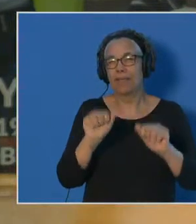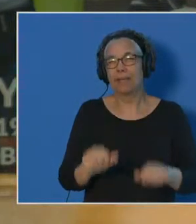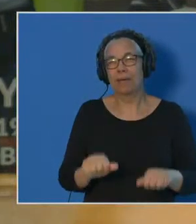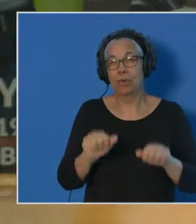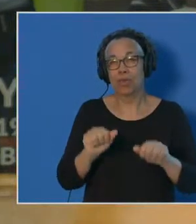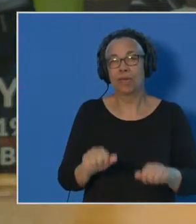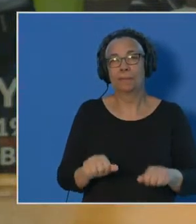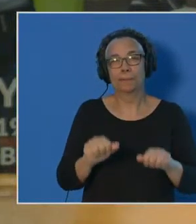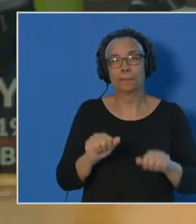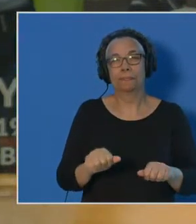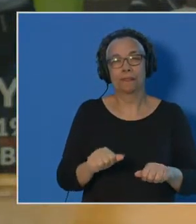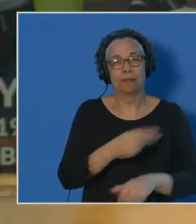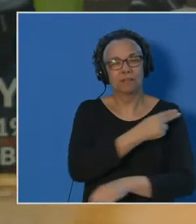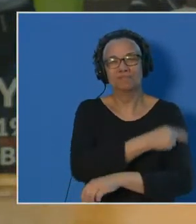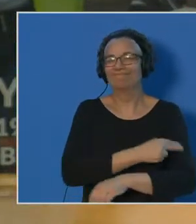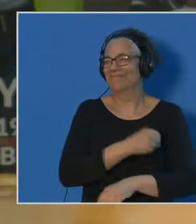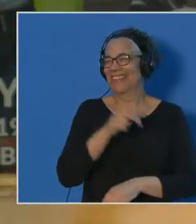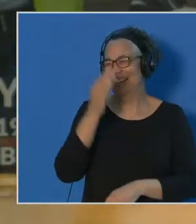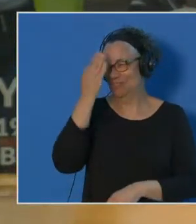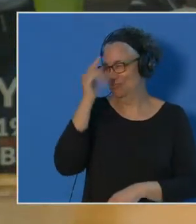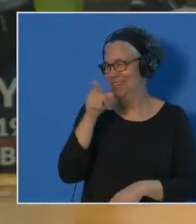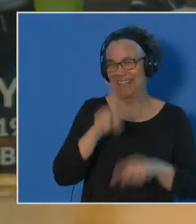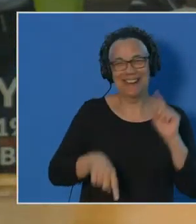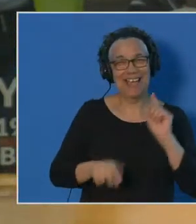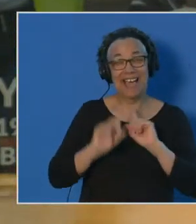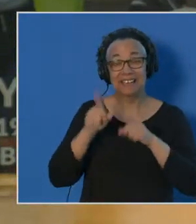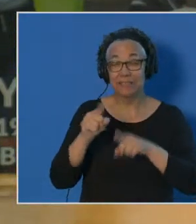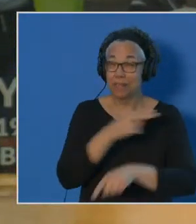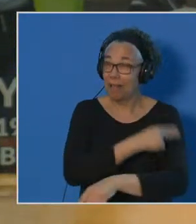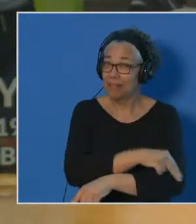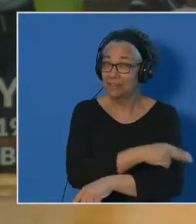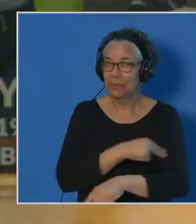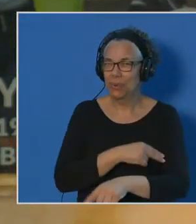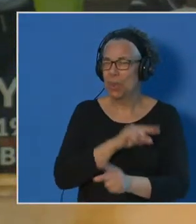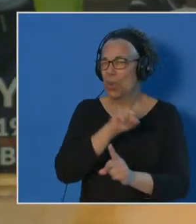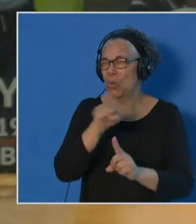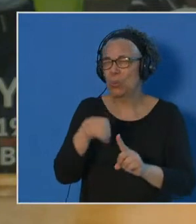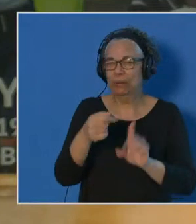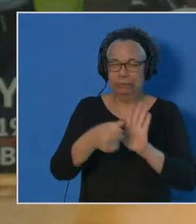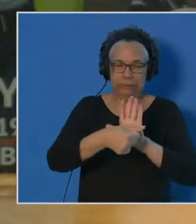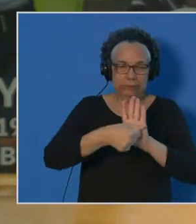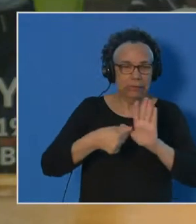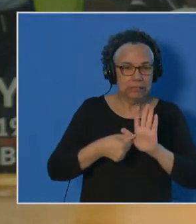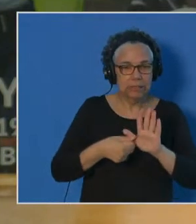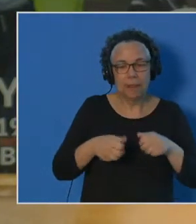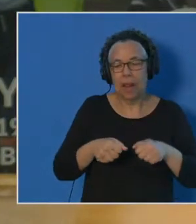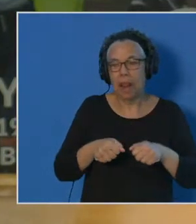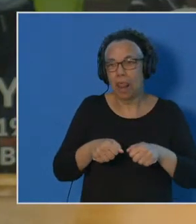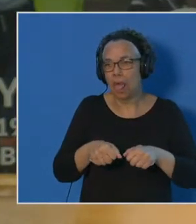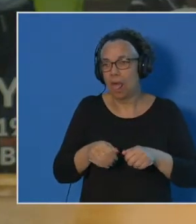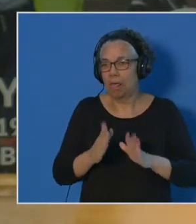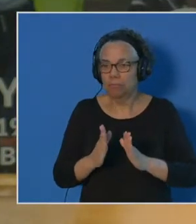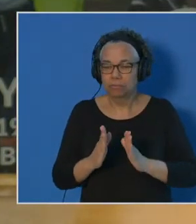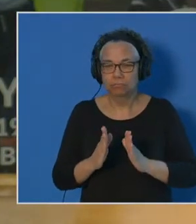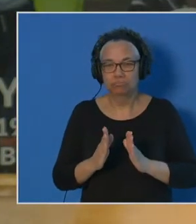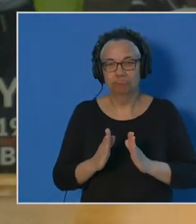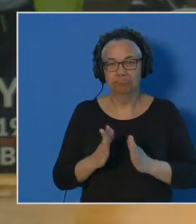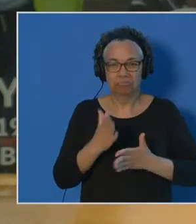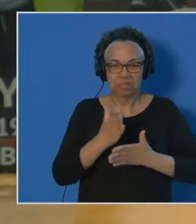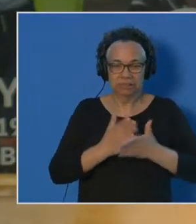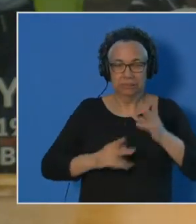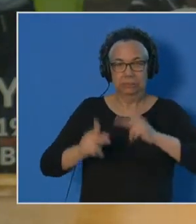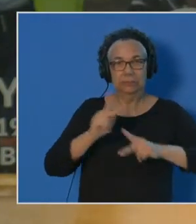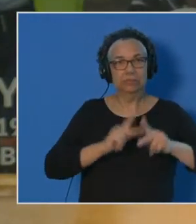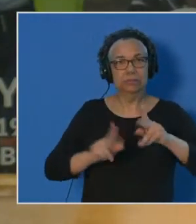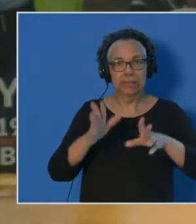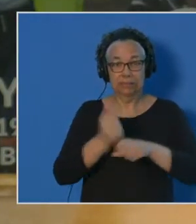or when will the hospital, I know you can't answer for the hospital, but when will operations or surgeries be permitted for some of these individuals